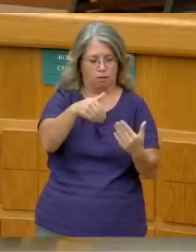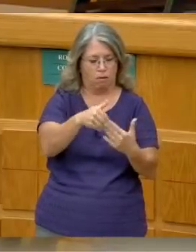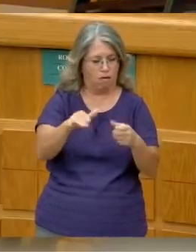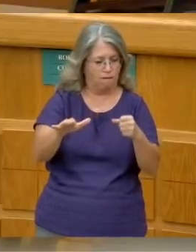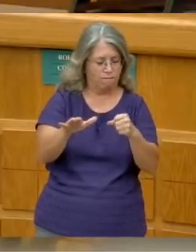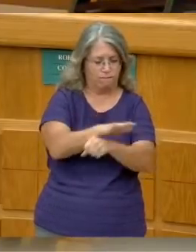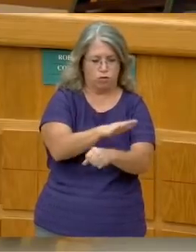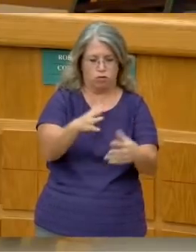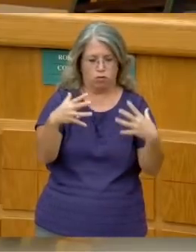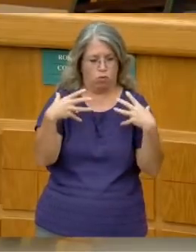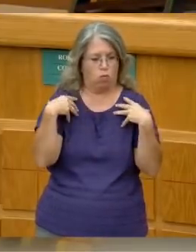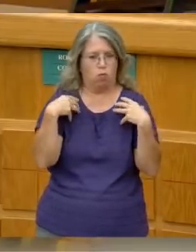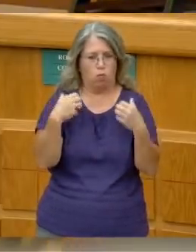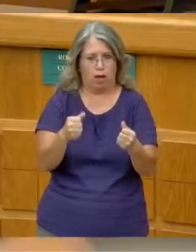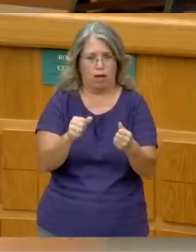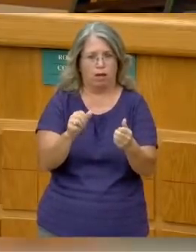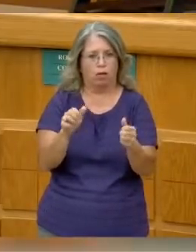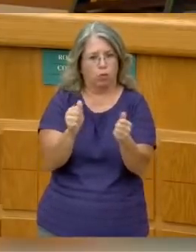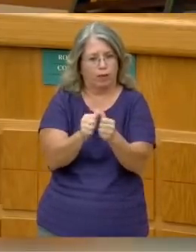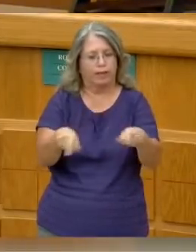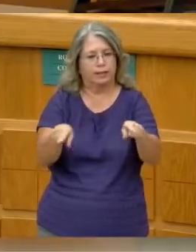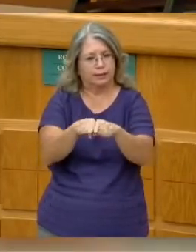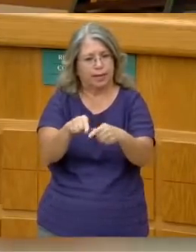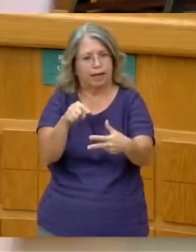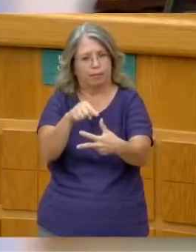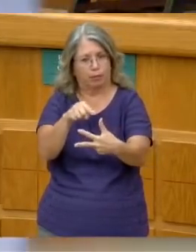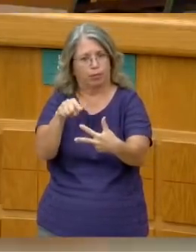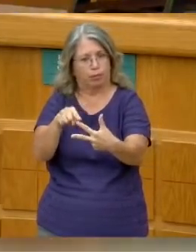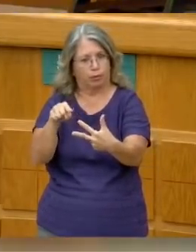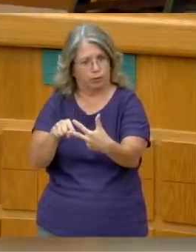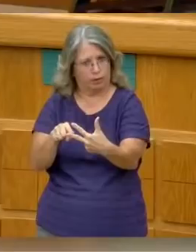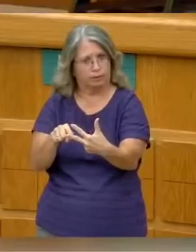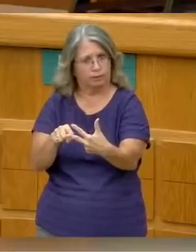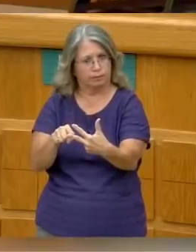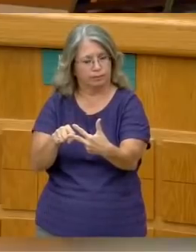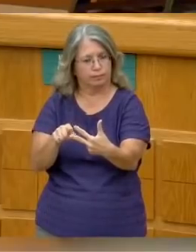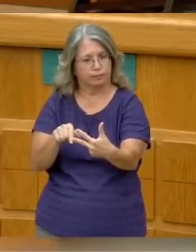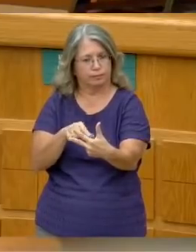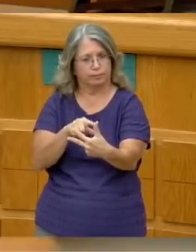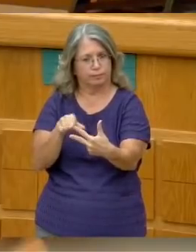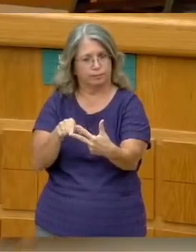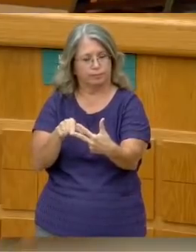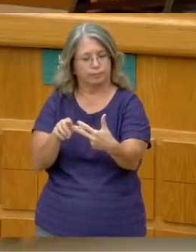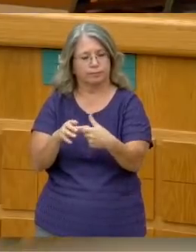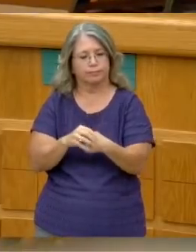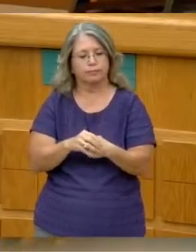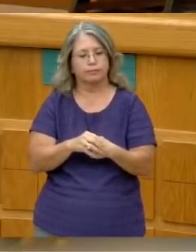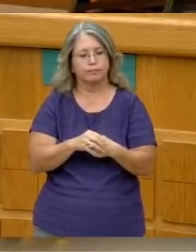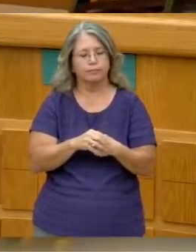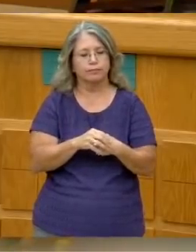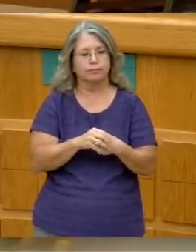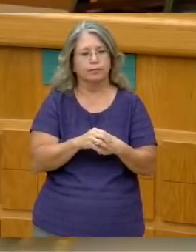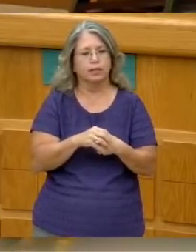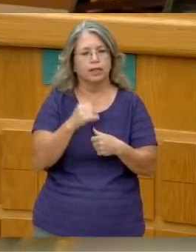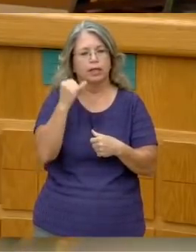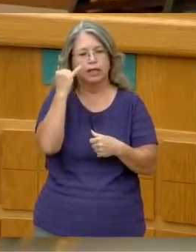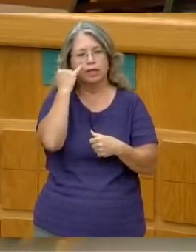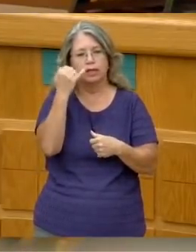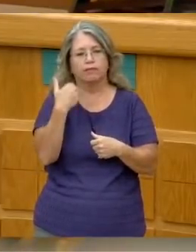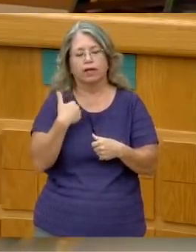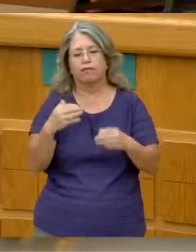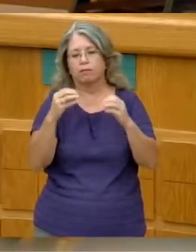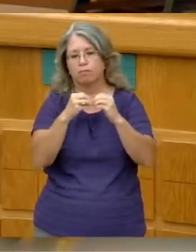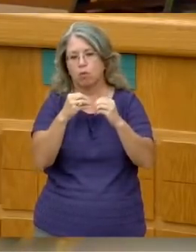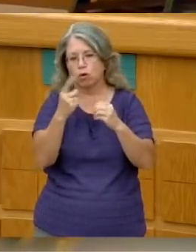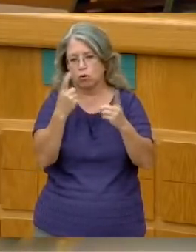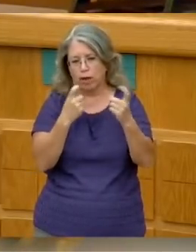with those 3 things that I just previously mentioned. If you have any further questions, please